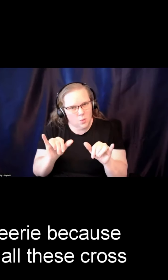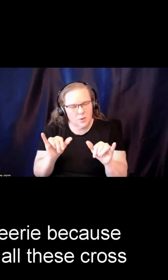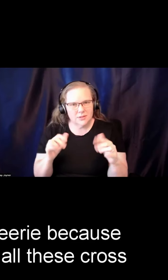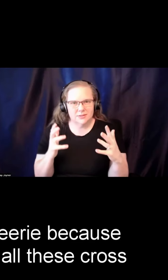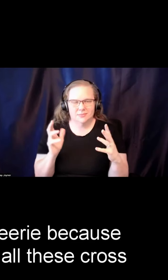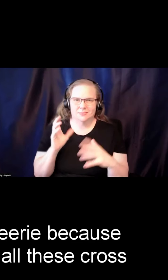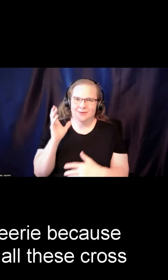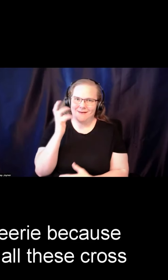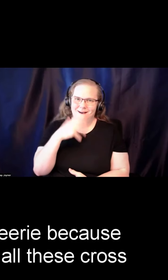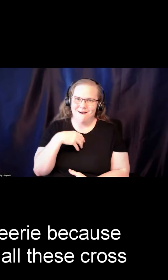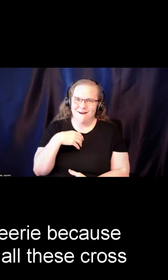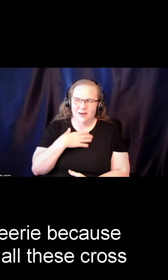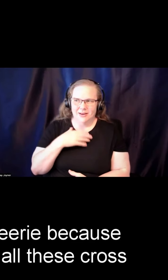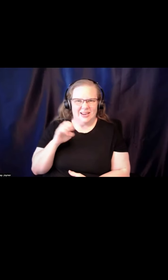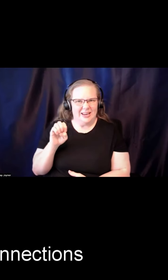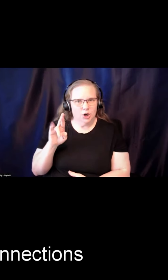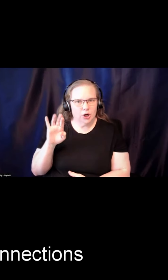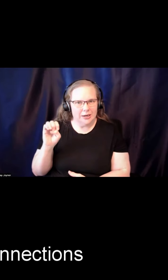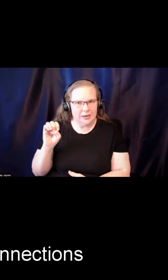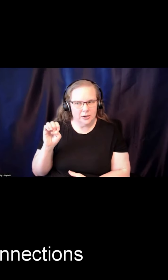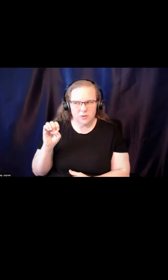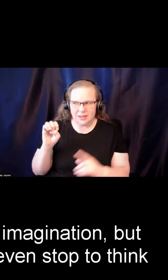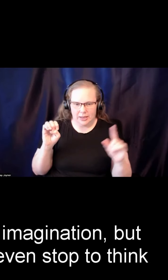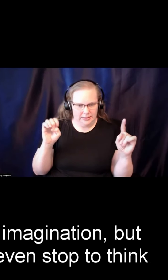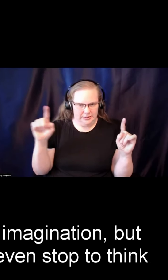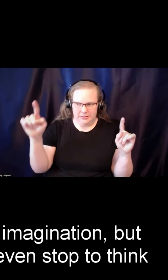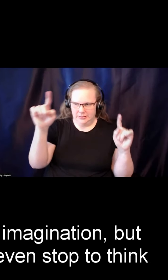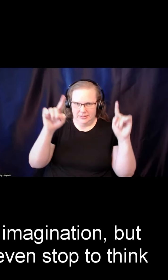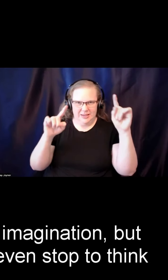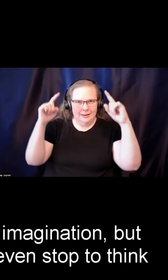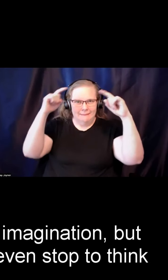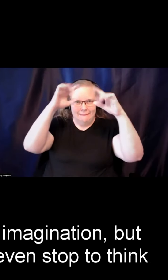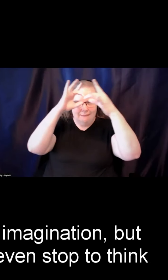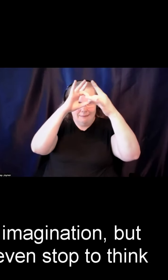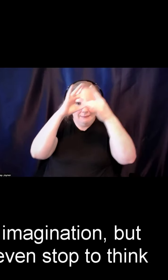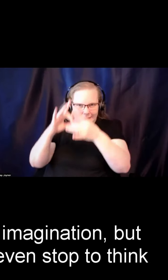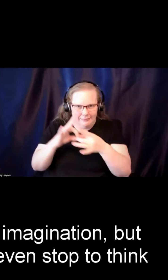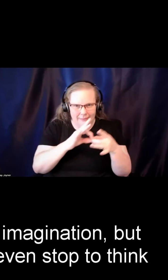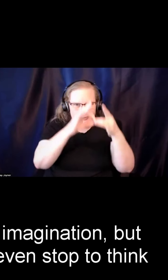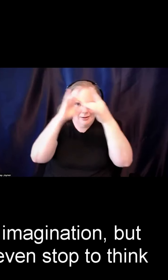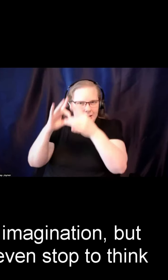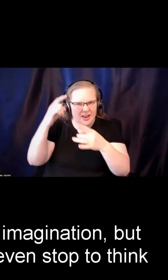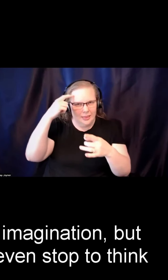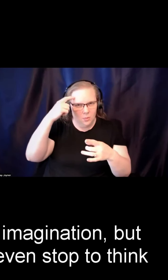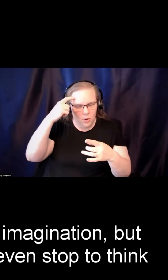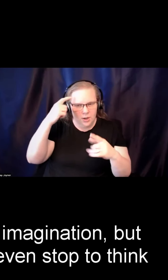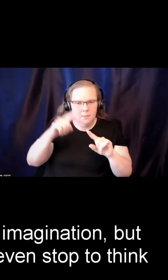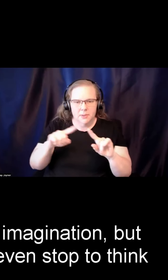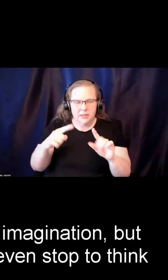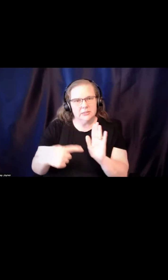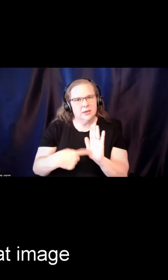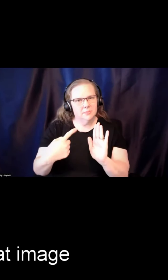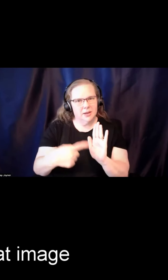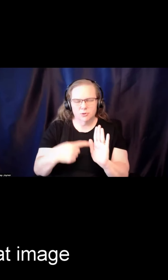because, obviously there are all these cross wirings and connections in our brains and our imagination, but sometimes you don't even